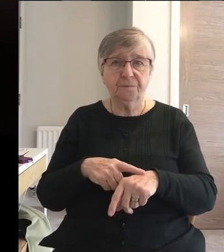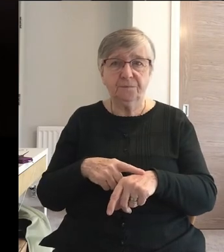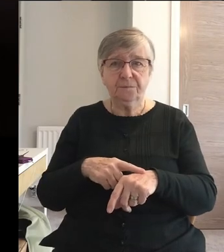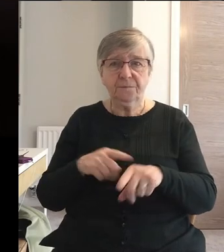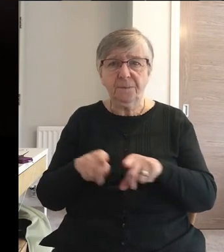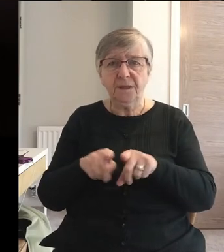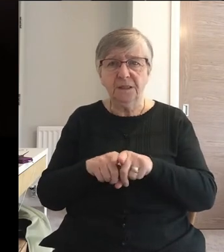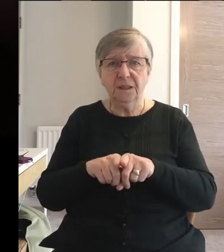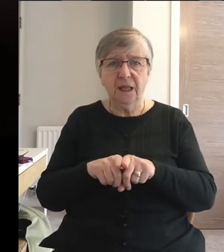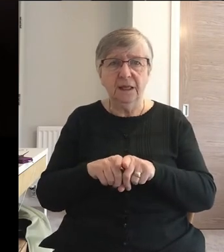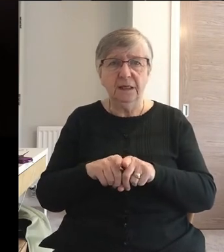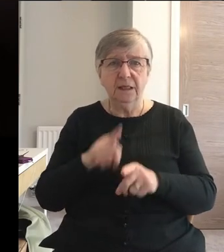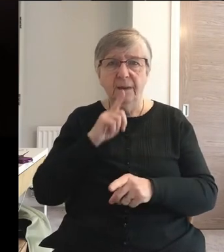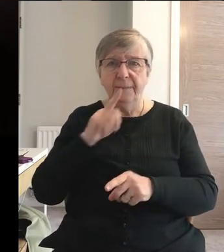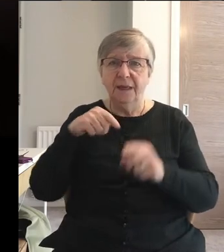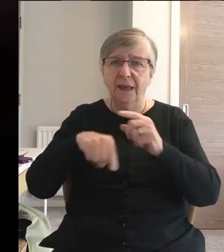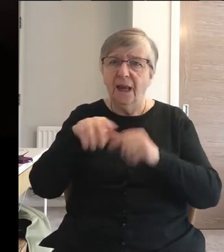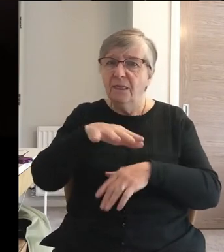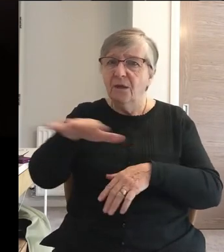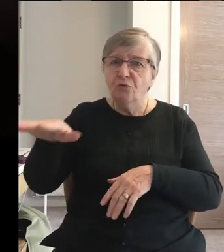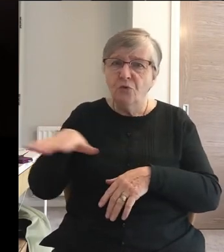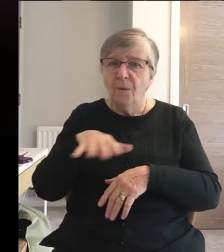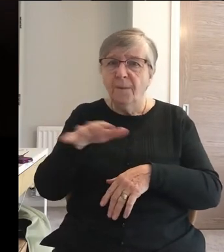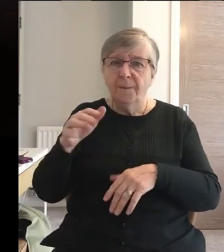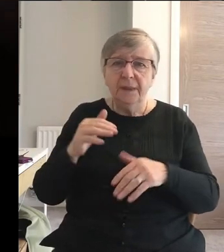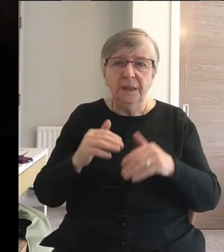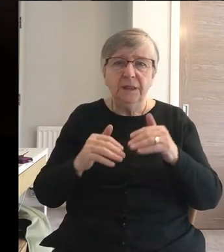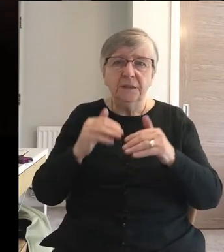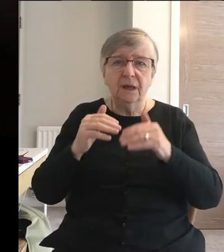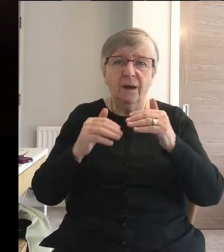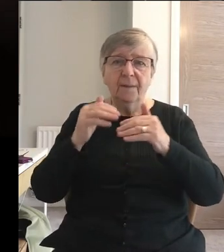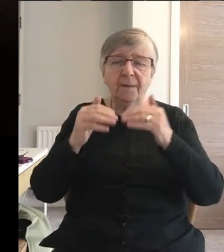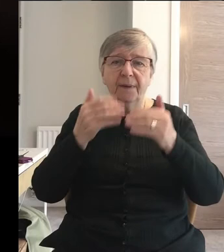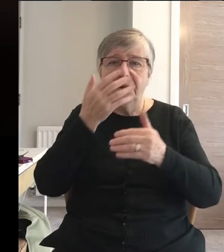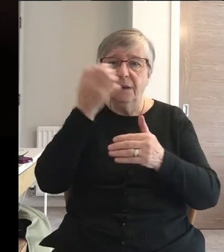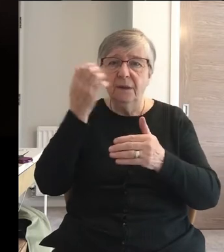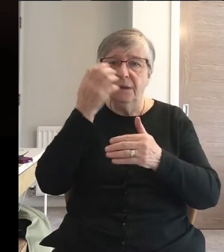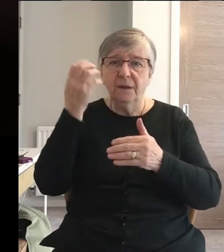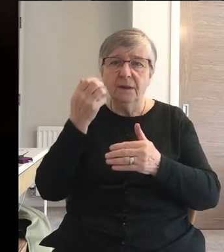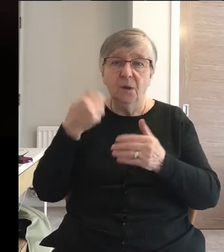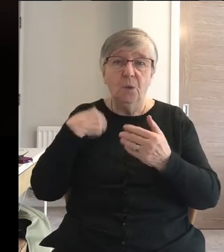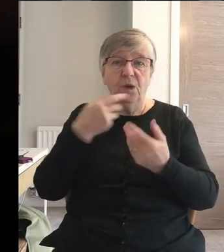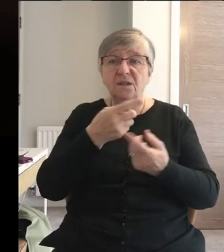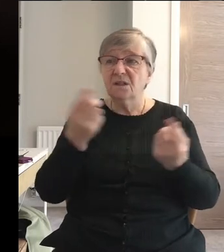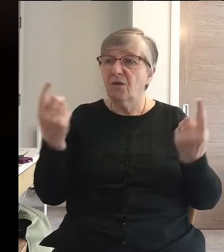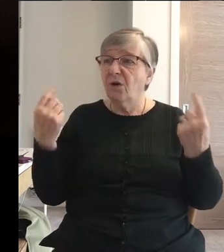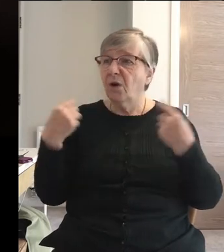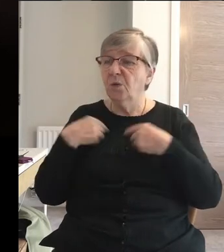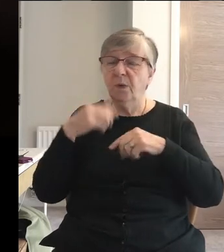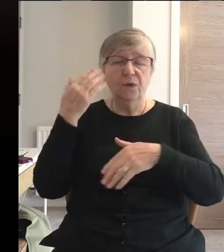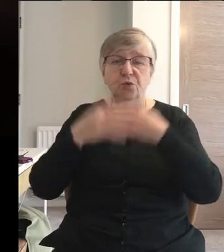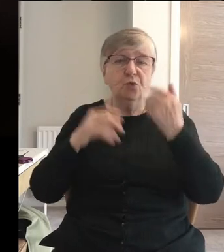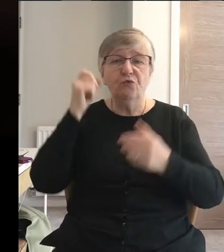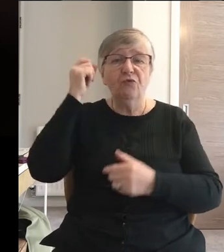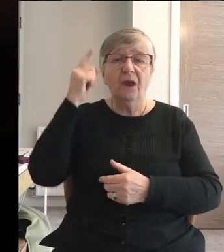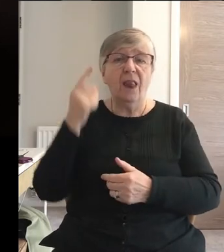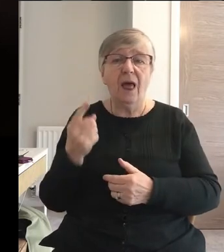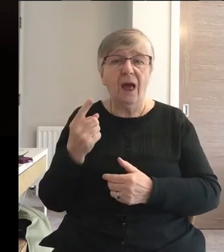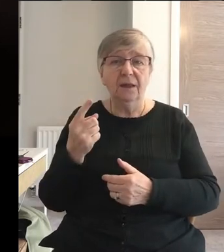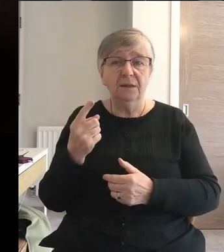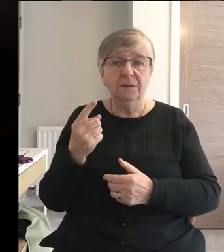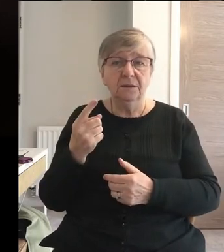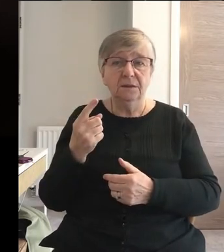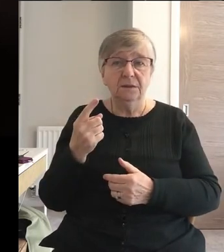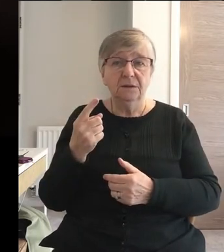It's like being in the room that was heating up gradually. We're just surrounded by something and we don't notice it because